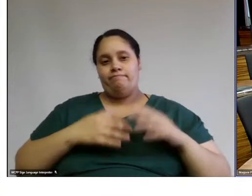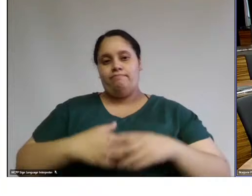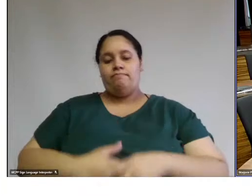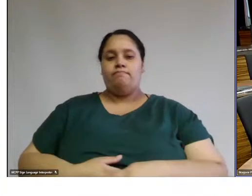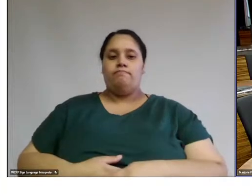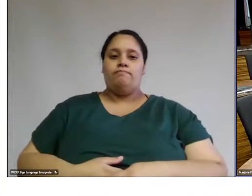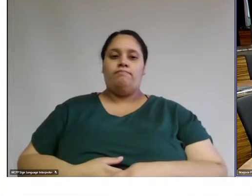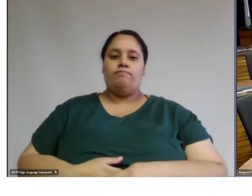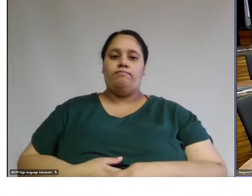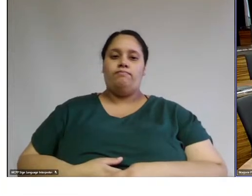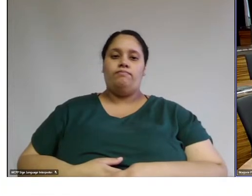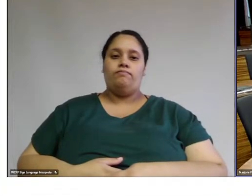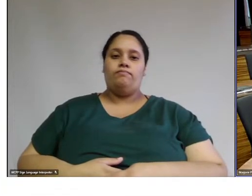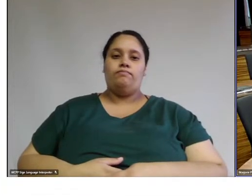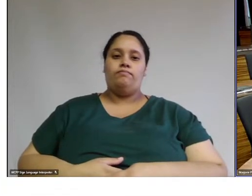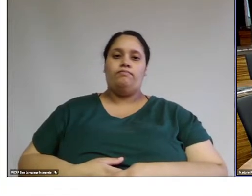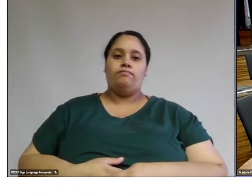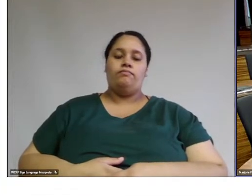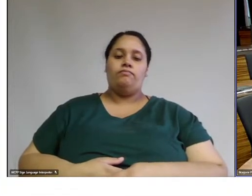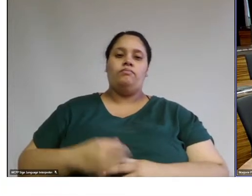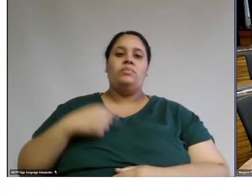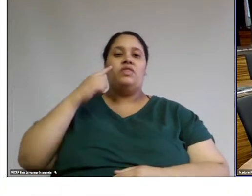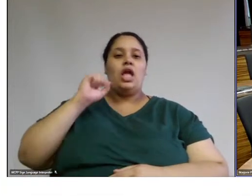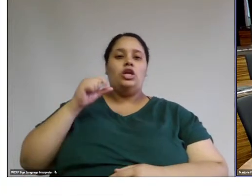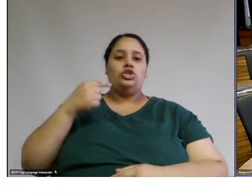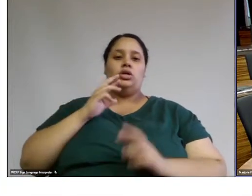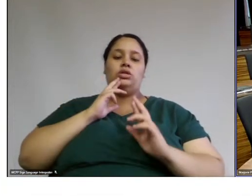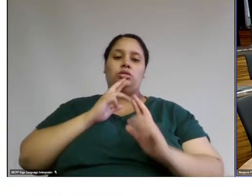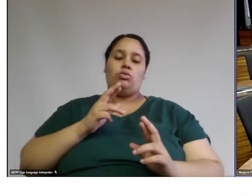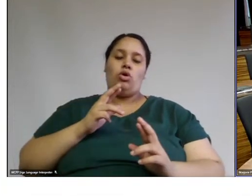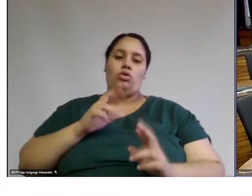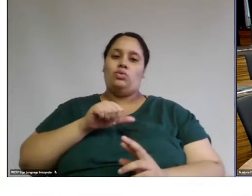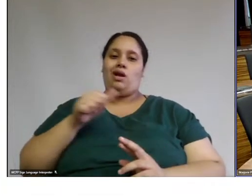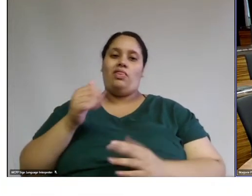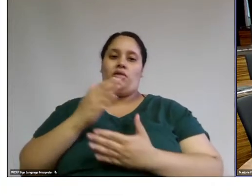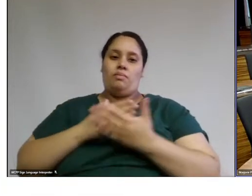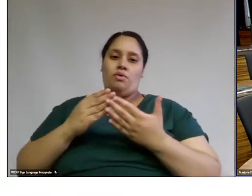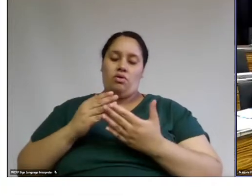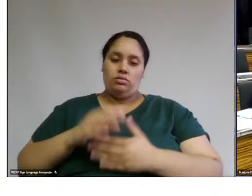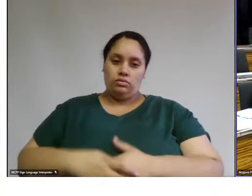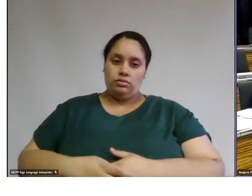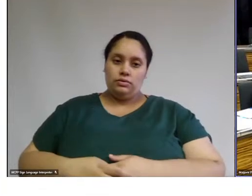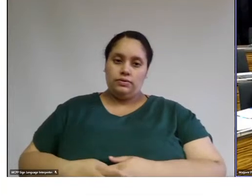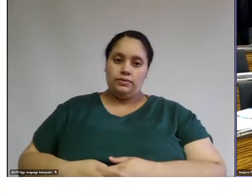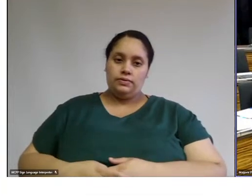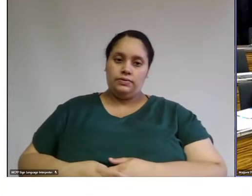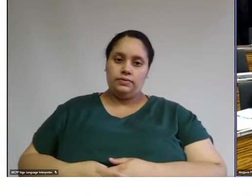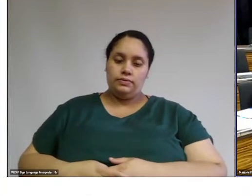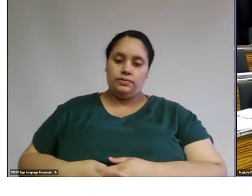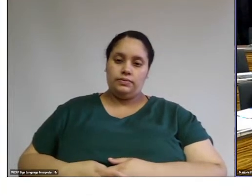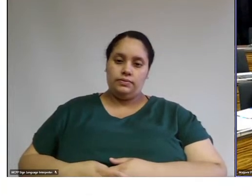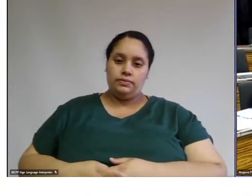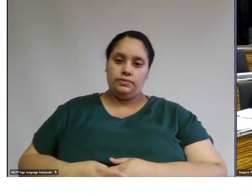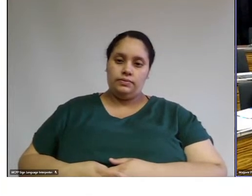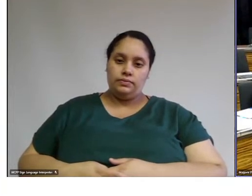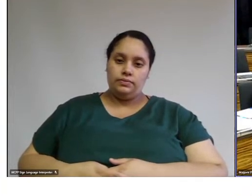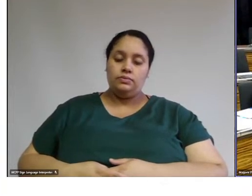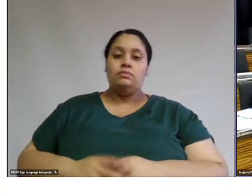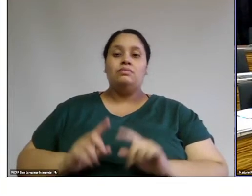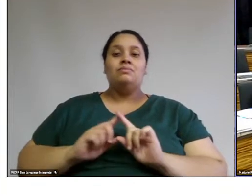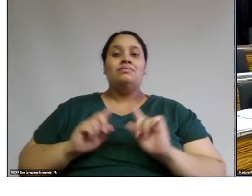think the issue will respond to the aspect around the clean audit. I think that for all the departments avoid a clean audit.